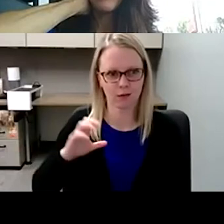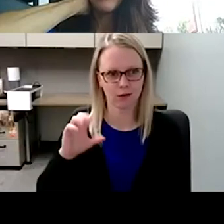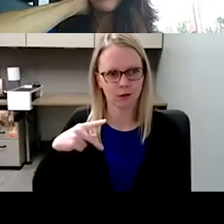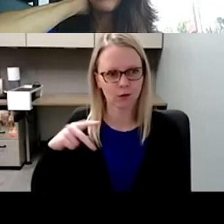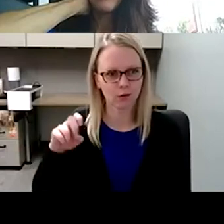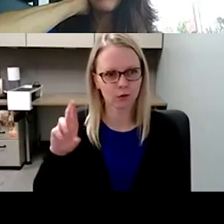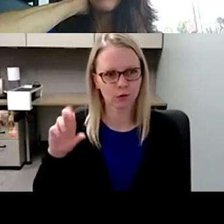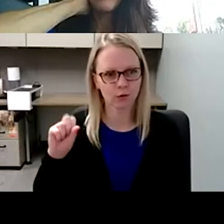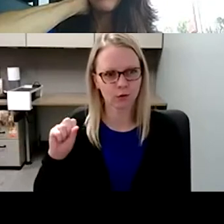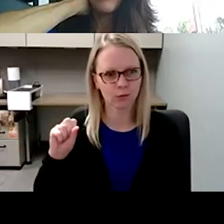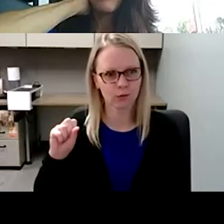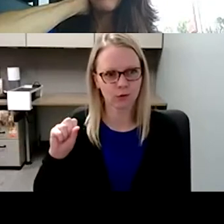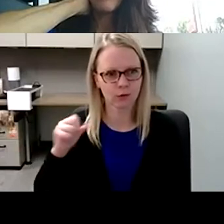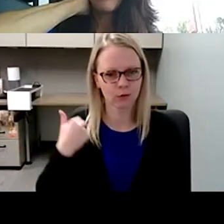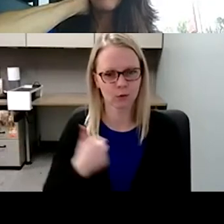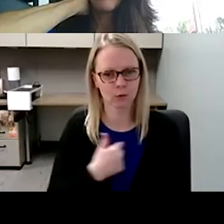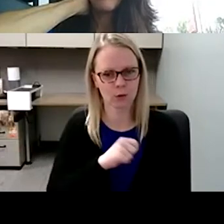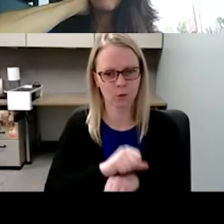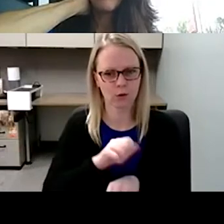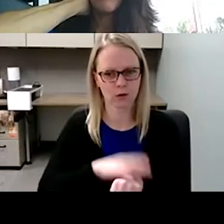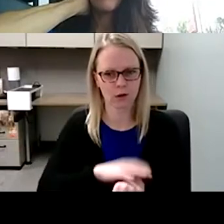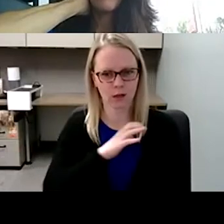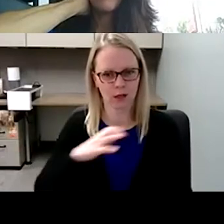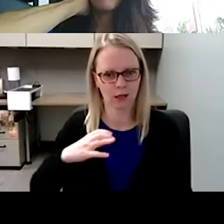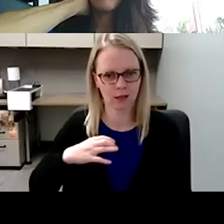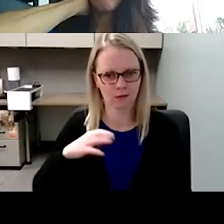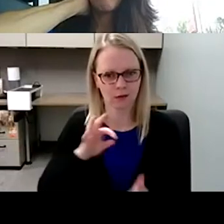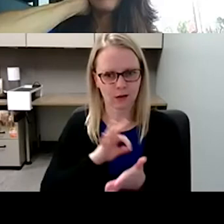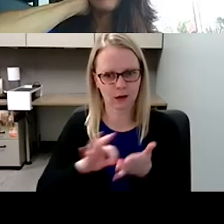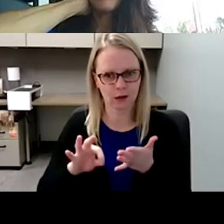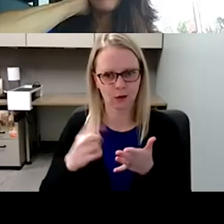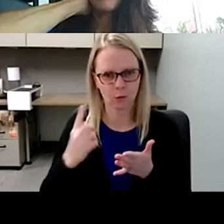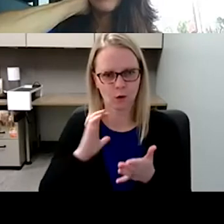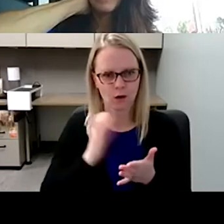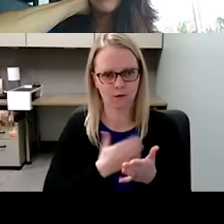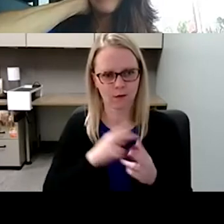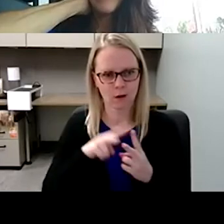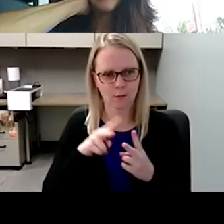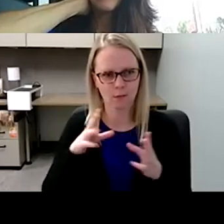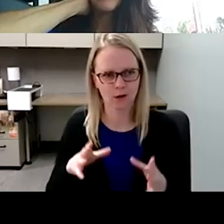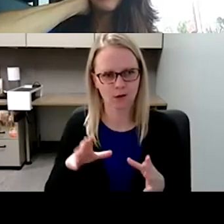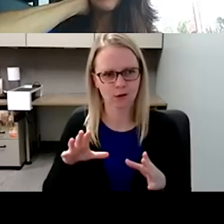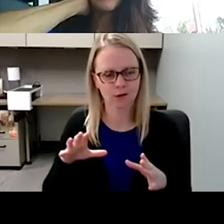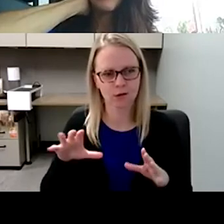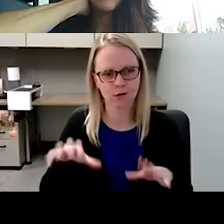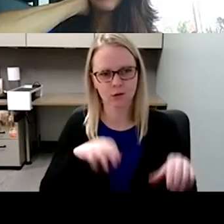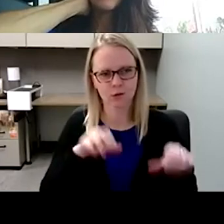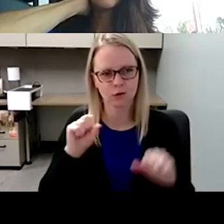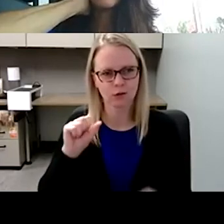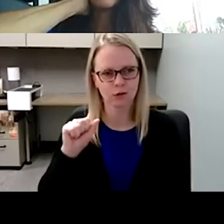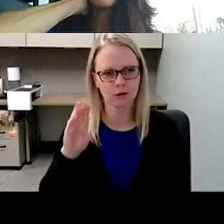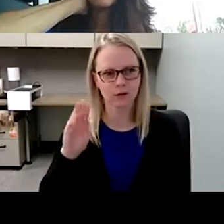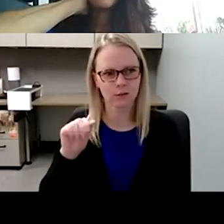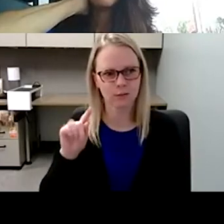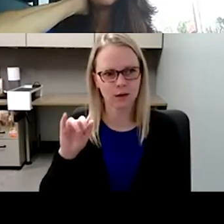know, worked on the Cleveland account. And in fact, one of our partners actually took a sabbatical to help Cleveland got out of a